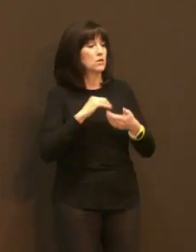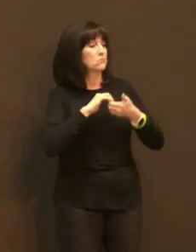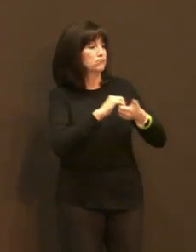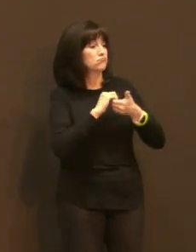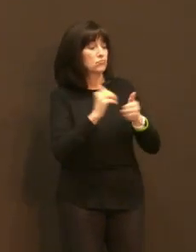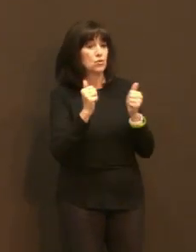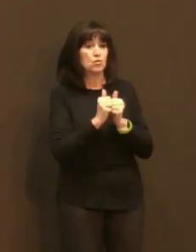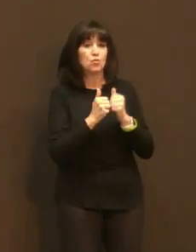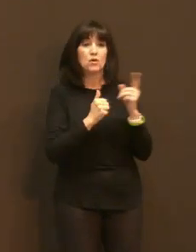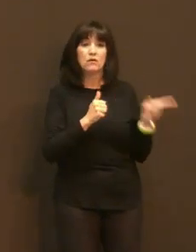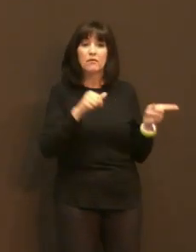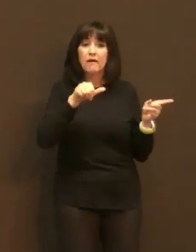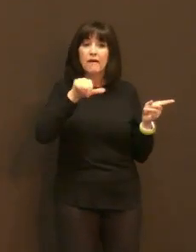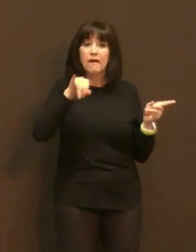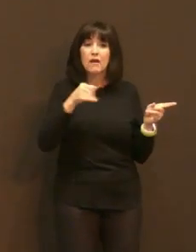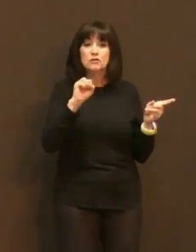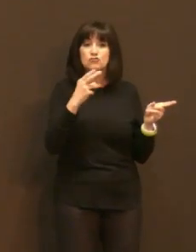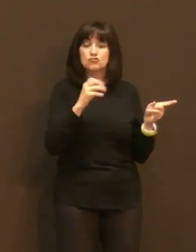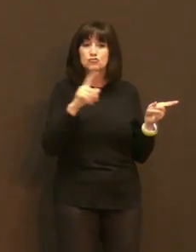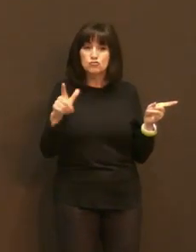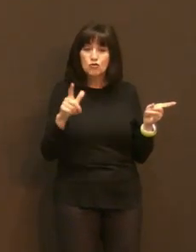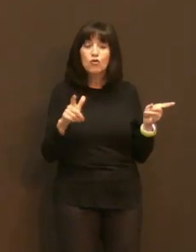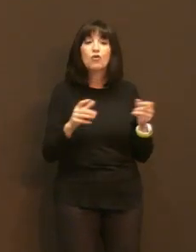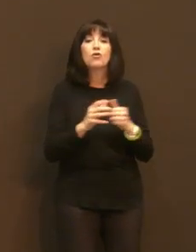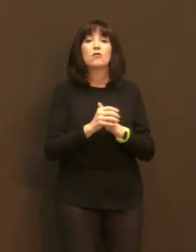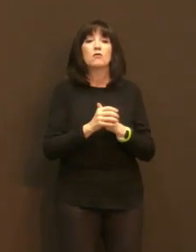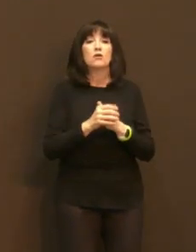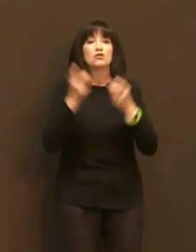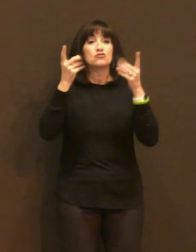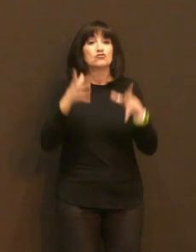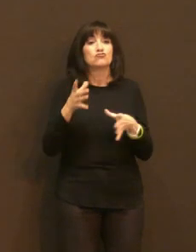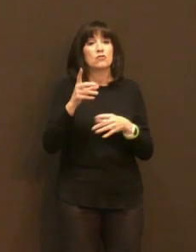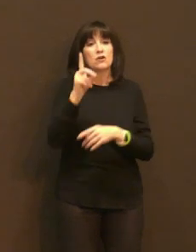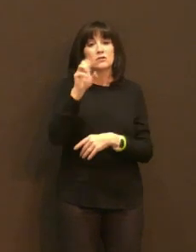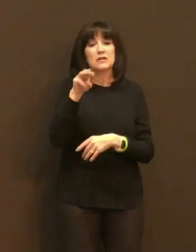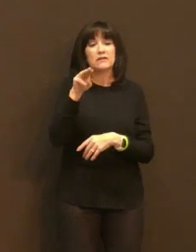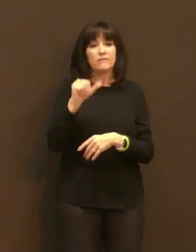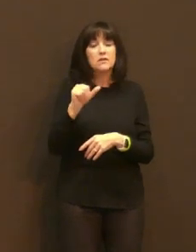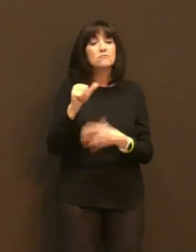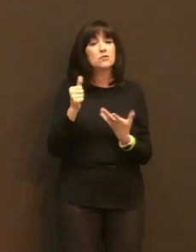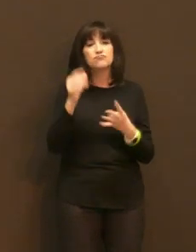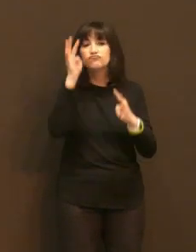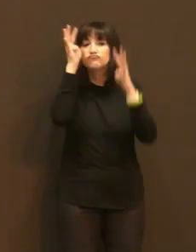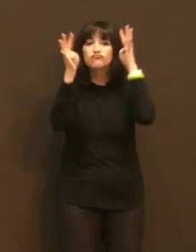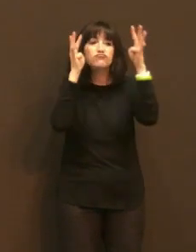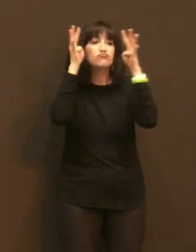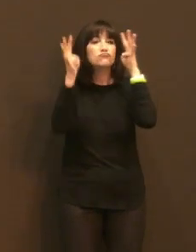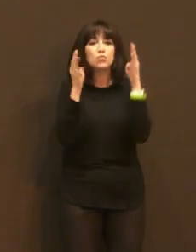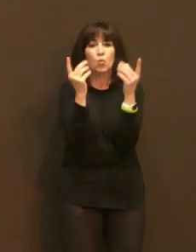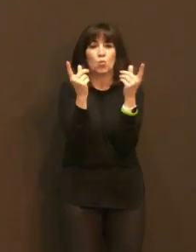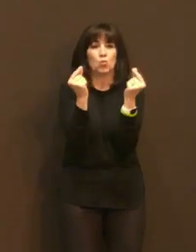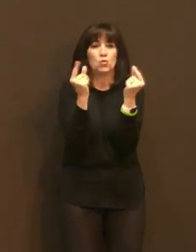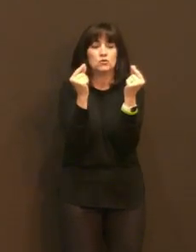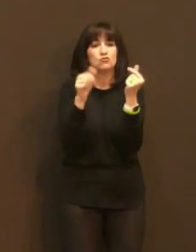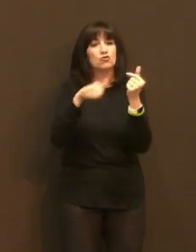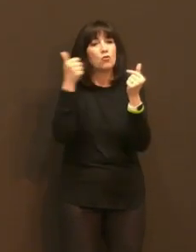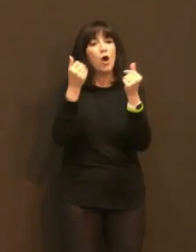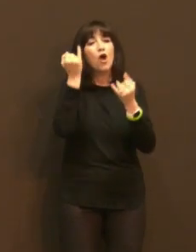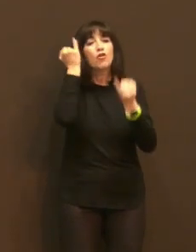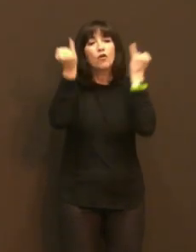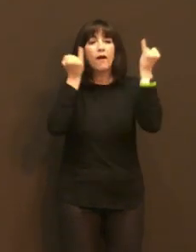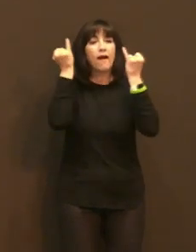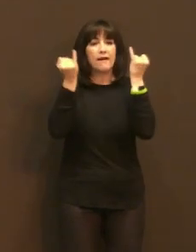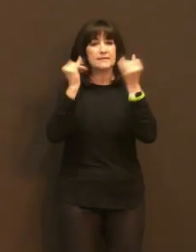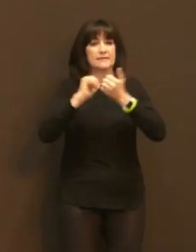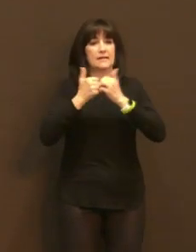to identify quarantine and isolation options for individuals as the in the community, but also for those